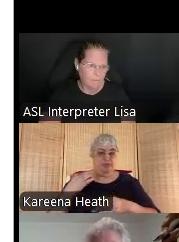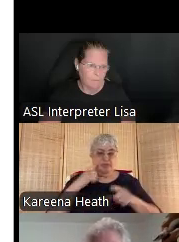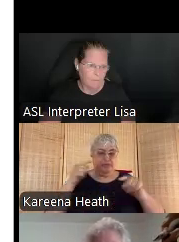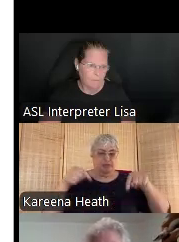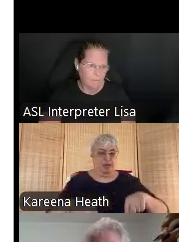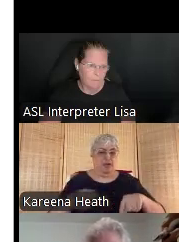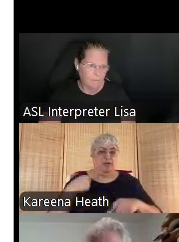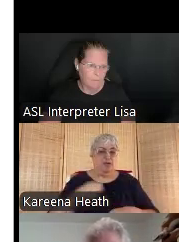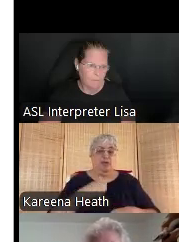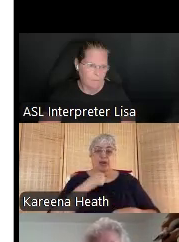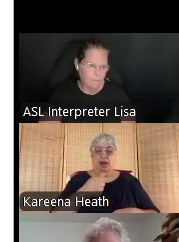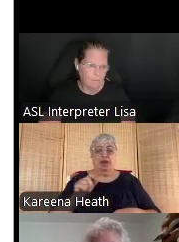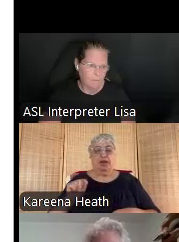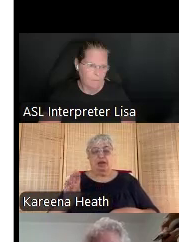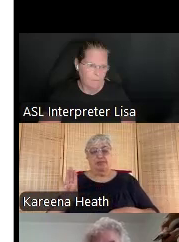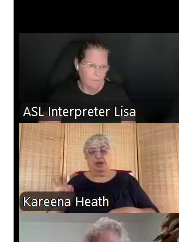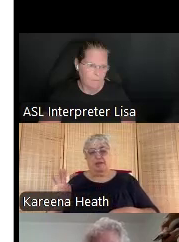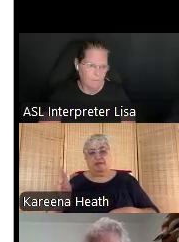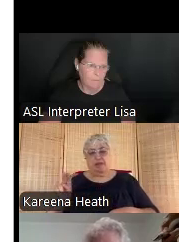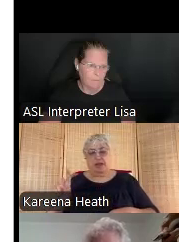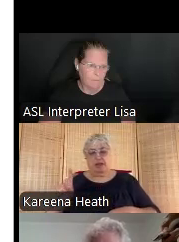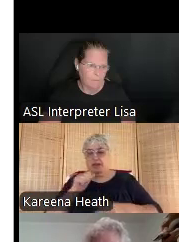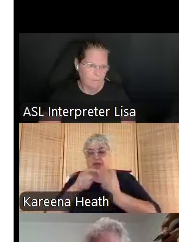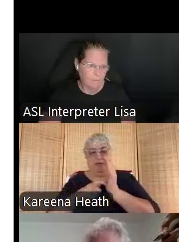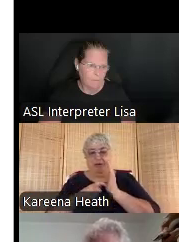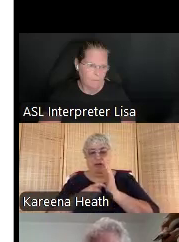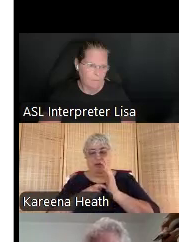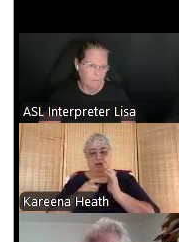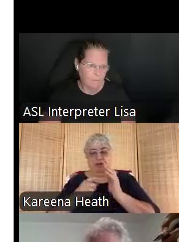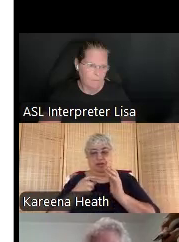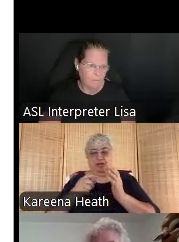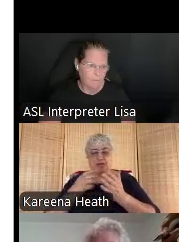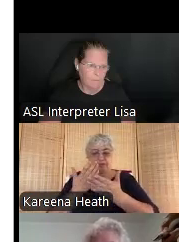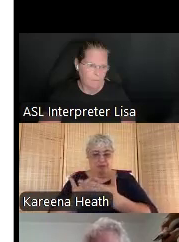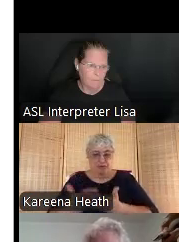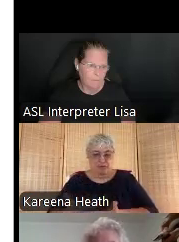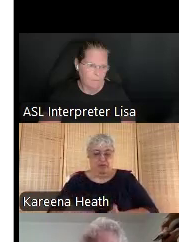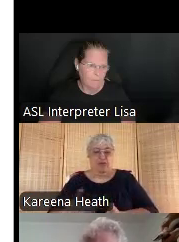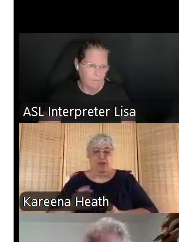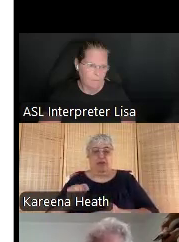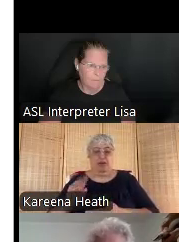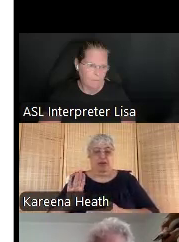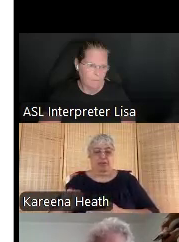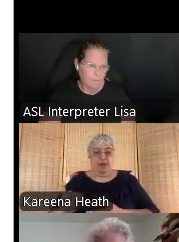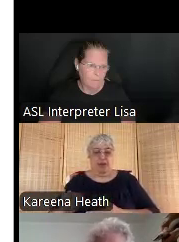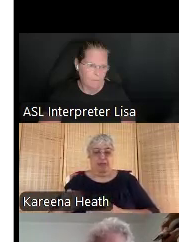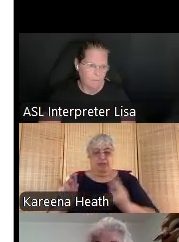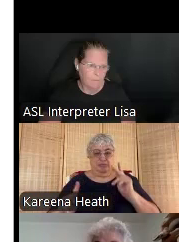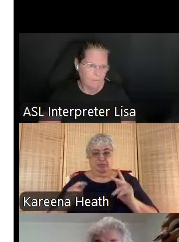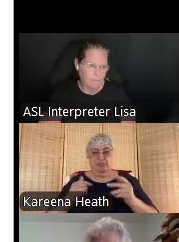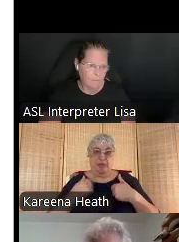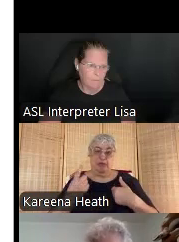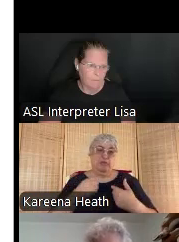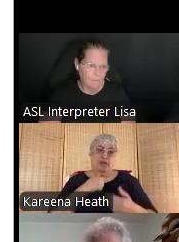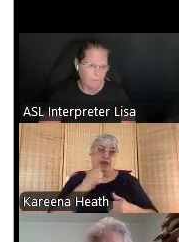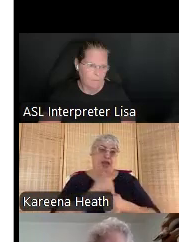do not, unlike the TBI fund, we do not require sort of a medical documentation of a TBI. We hope that everybody, you know, has one. It